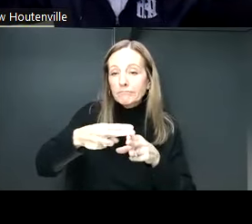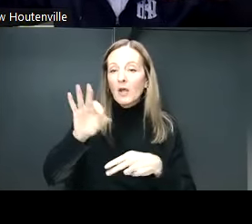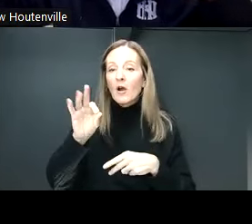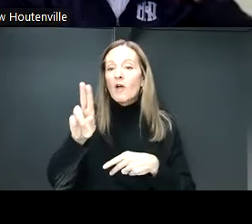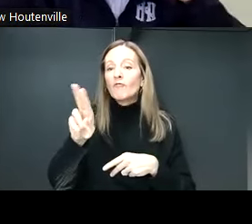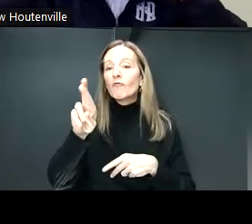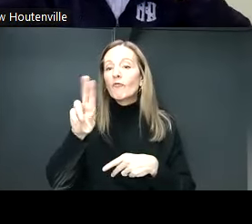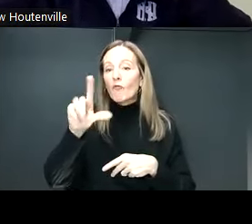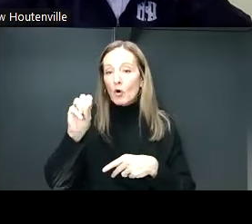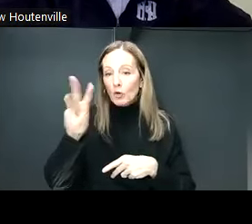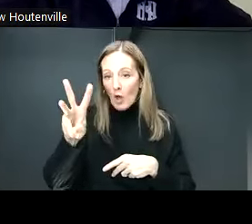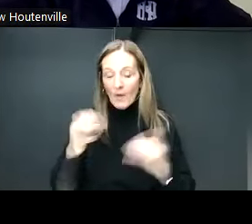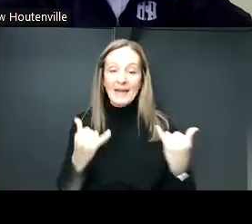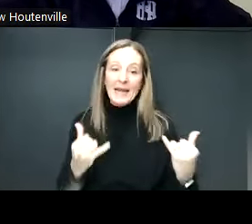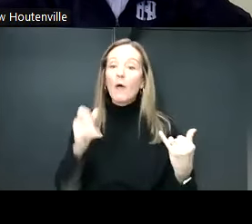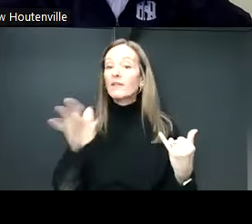looking, right?